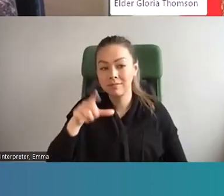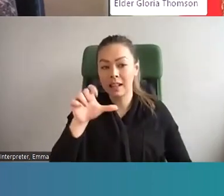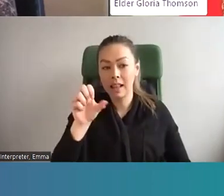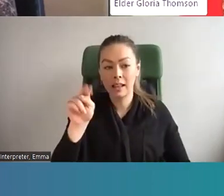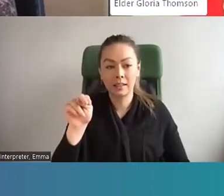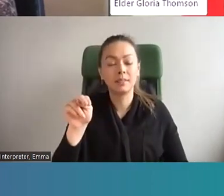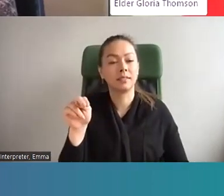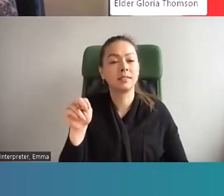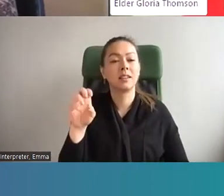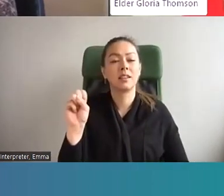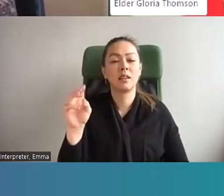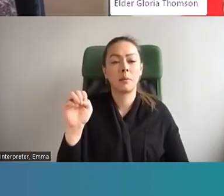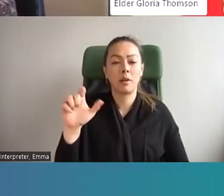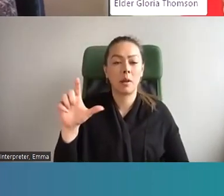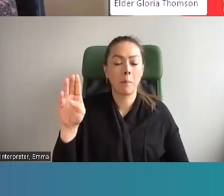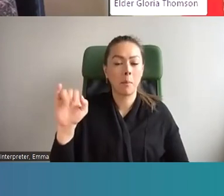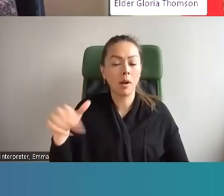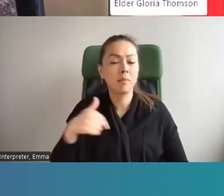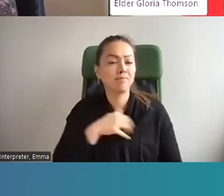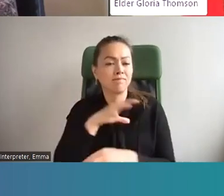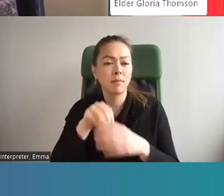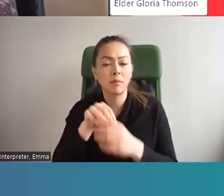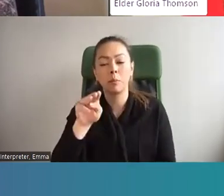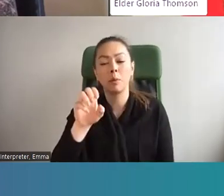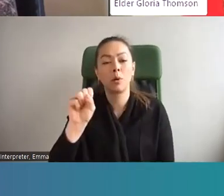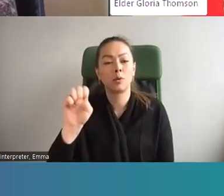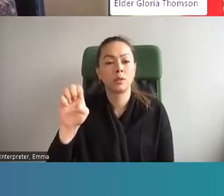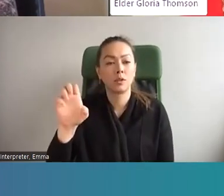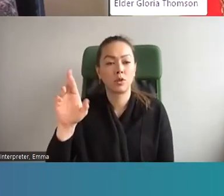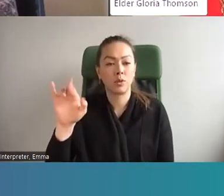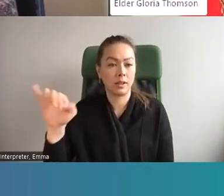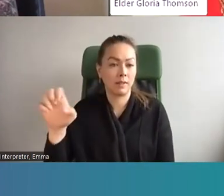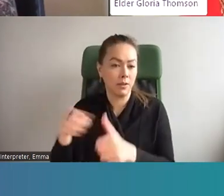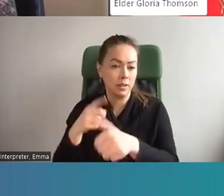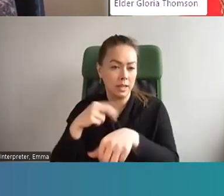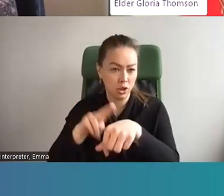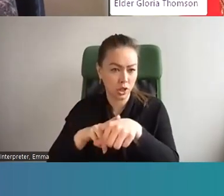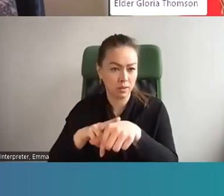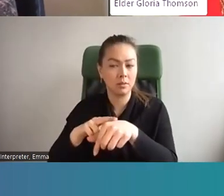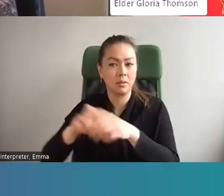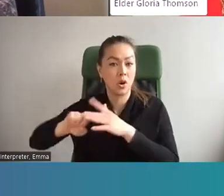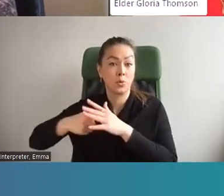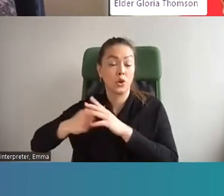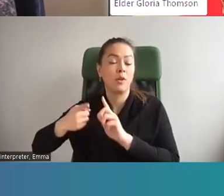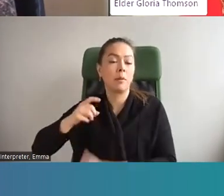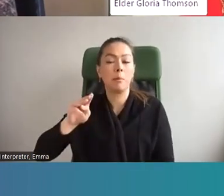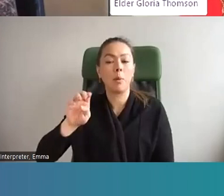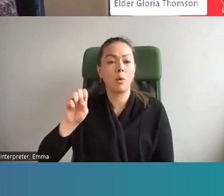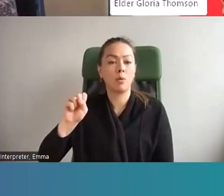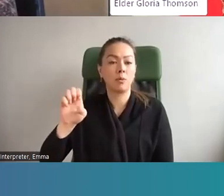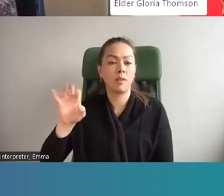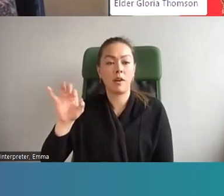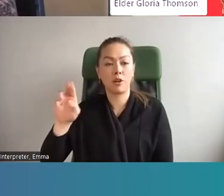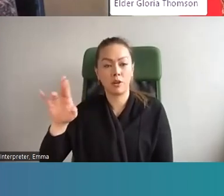I'm a member of the Moose Cree First Nations, originally from Moose Factory, Ontario. And I now call London, Ontario, my